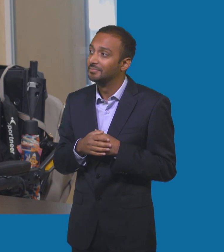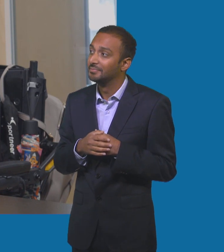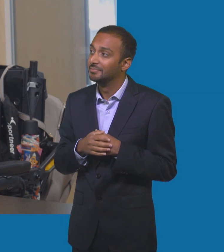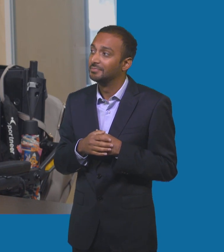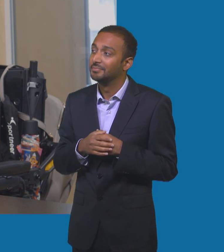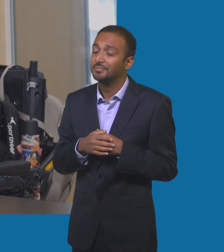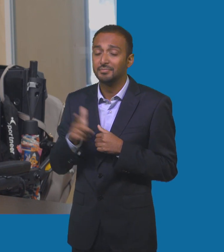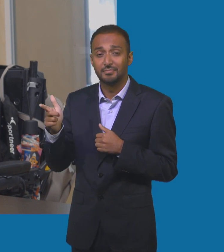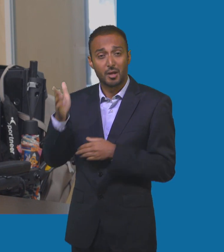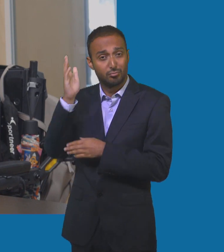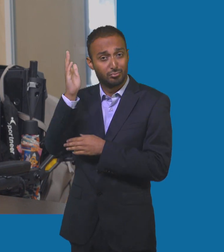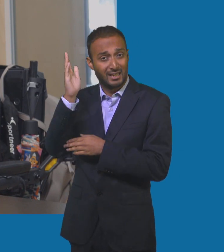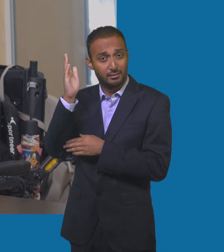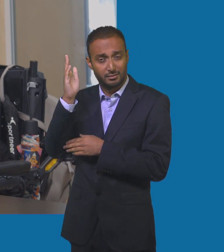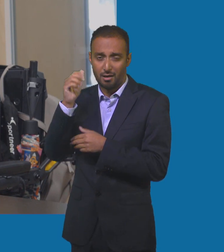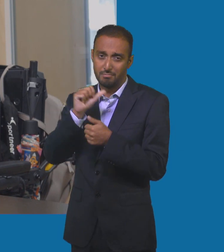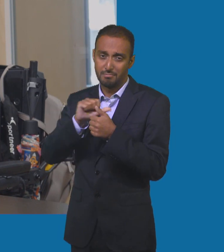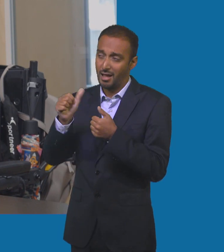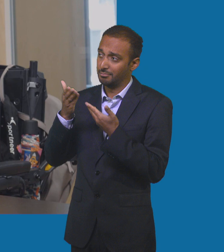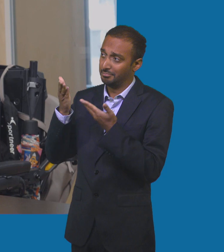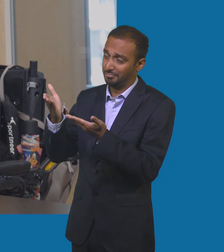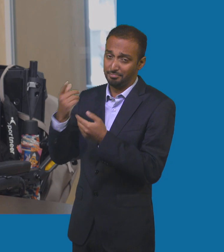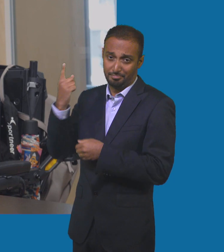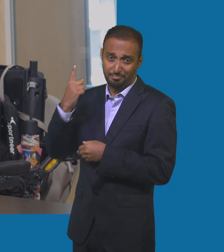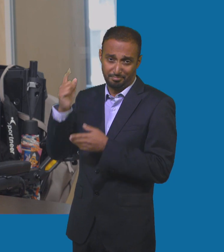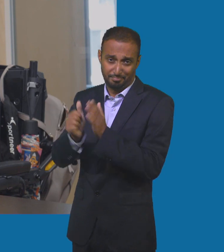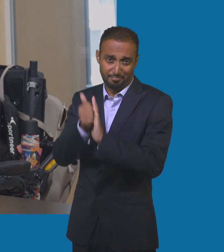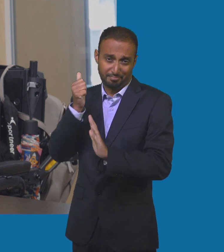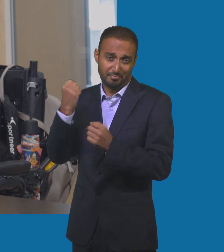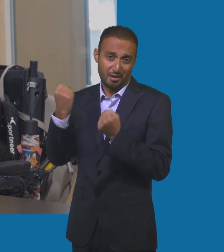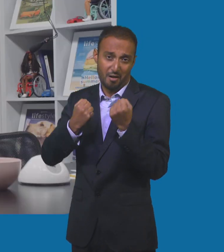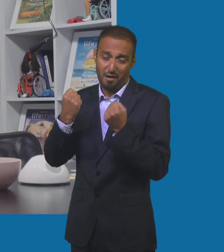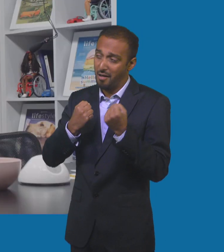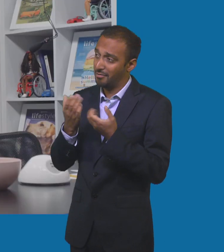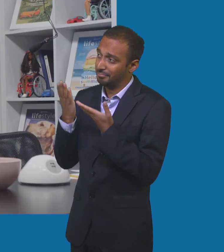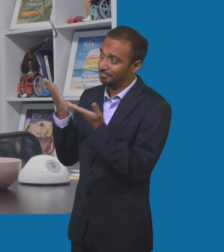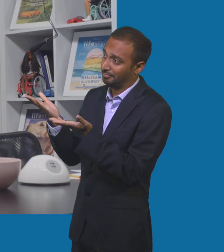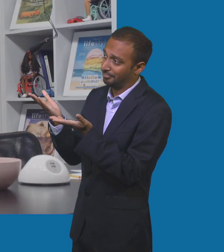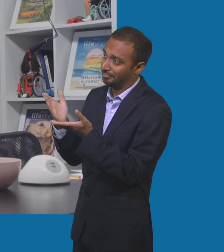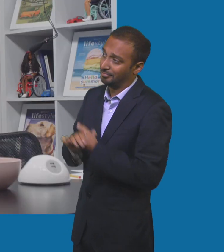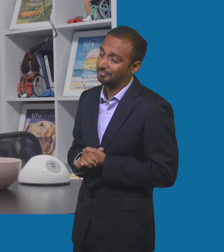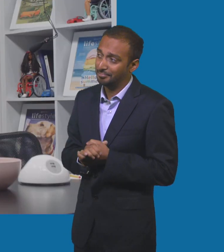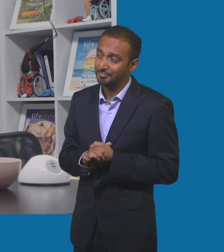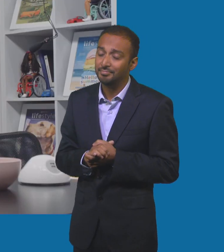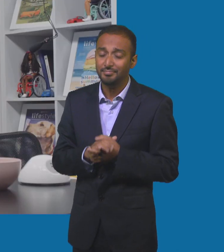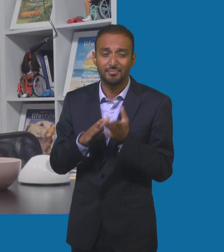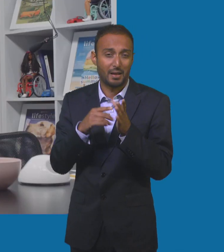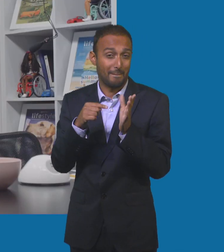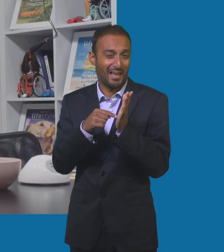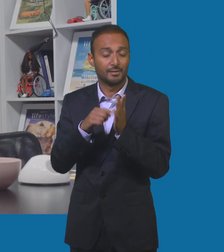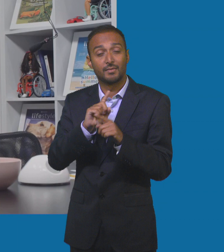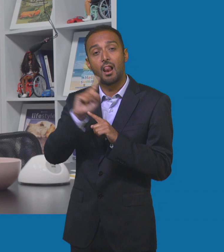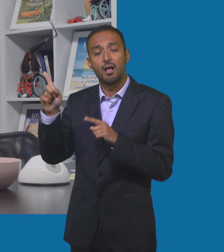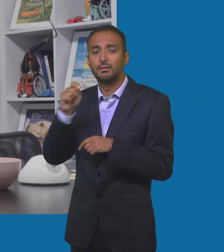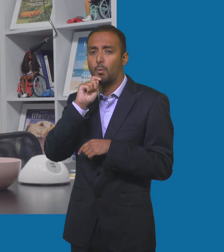in-house car expert, car extraordinaire, Matt Livermore. So later on in the show, he'll be asking some questions